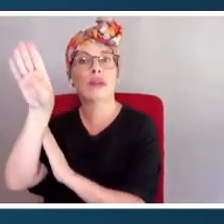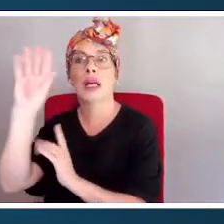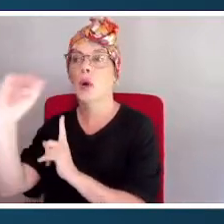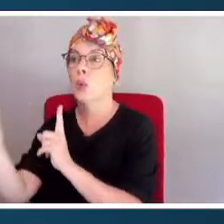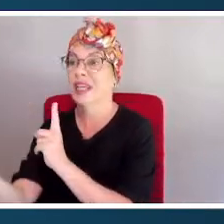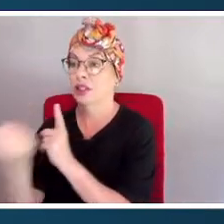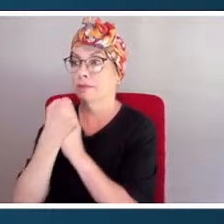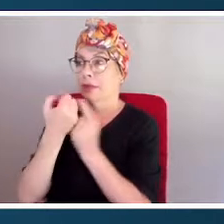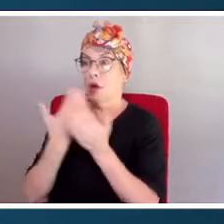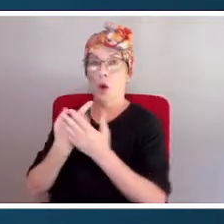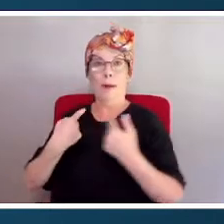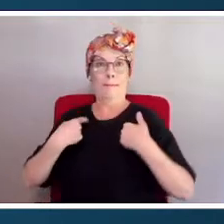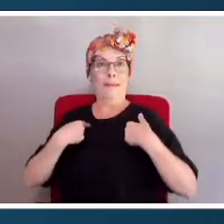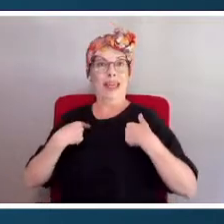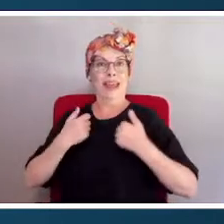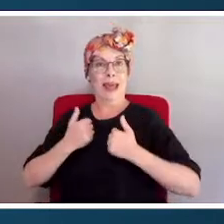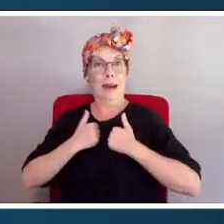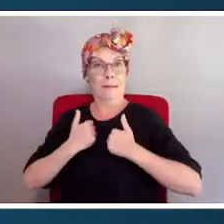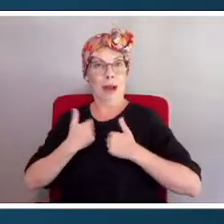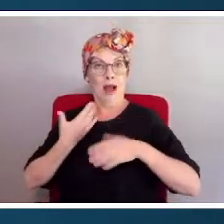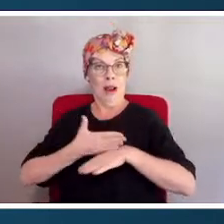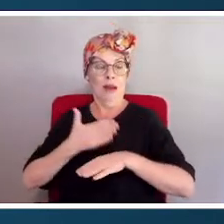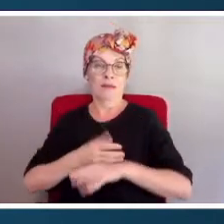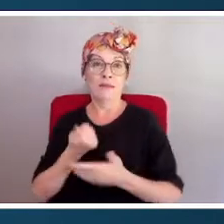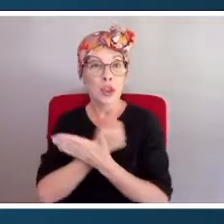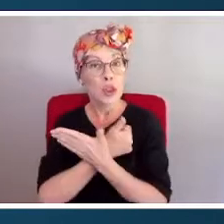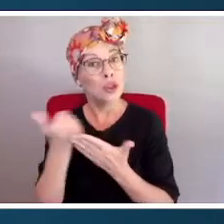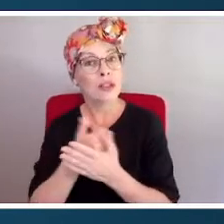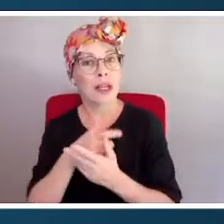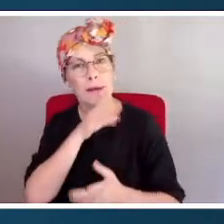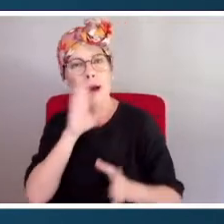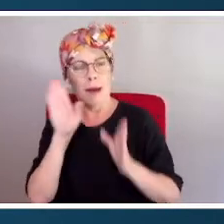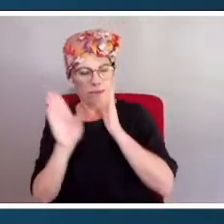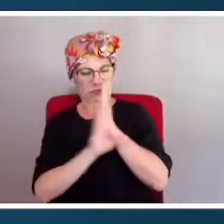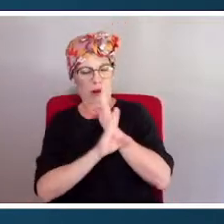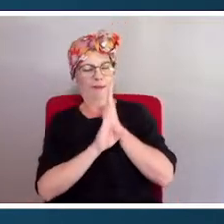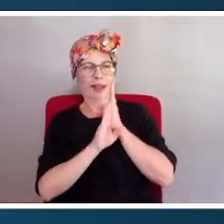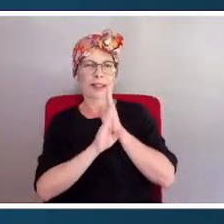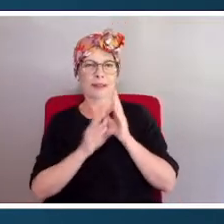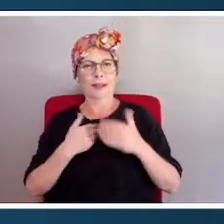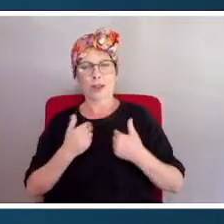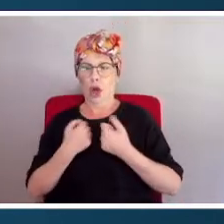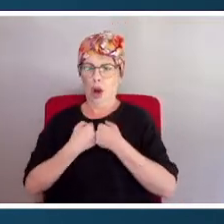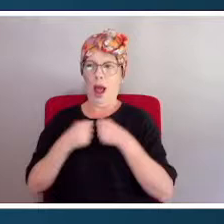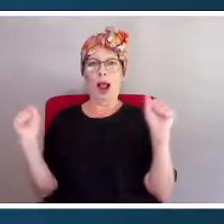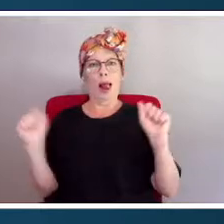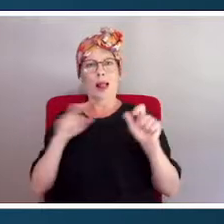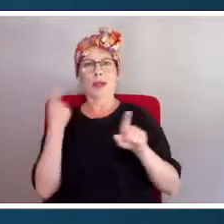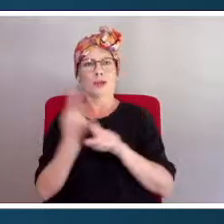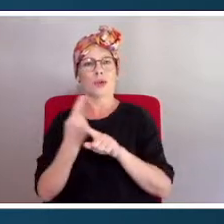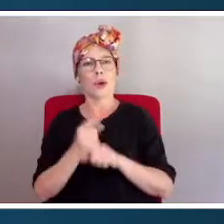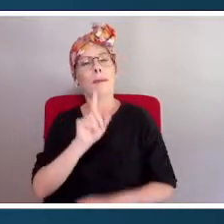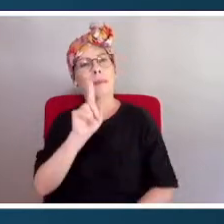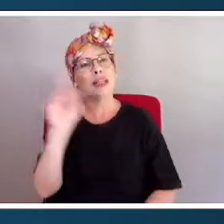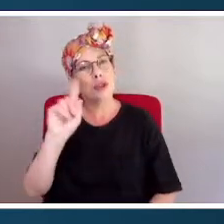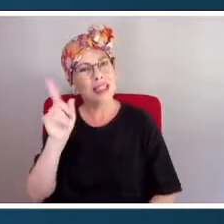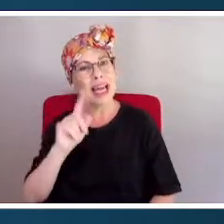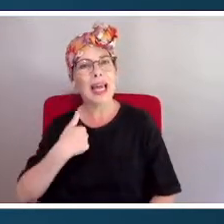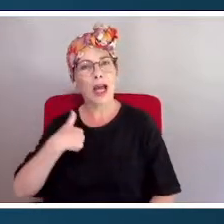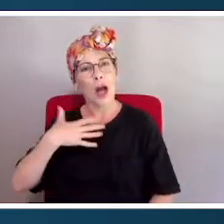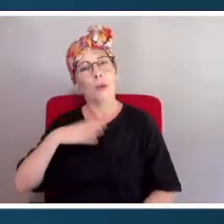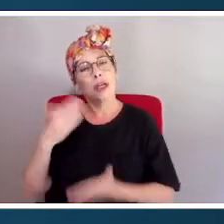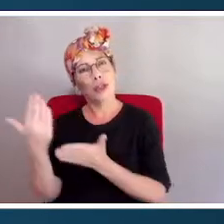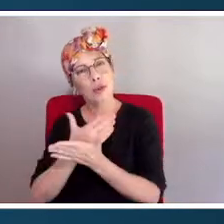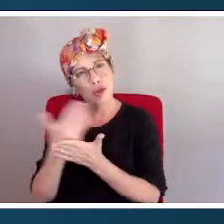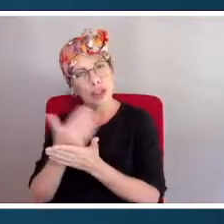I'm usually a very private person, but today I wanted to share this story as